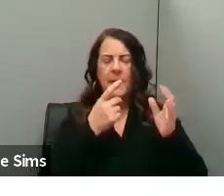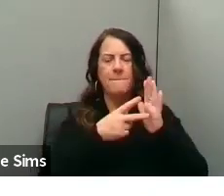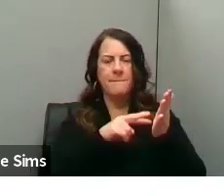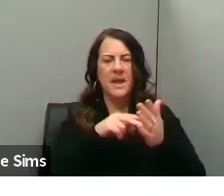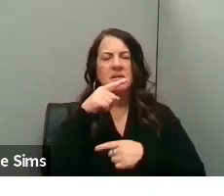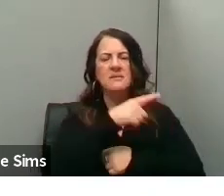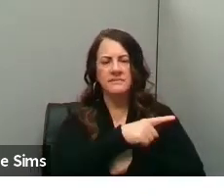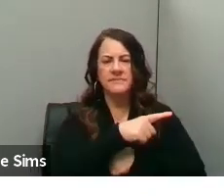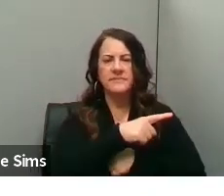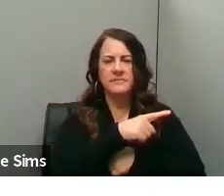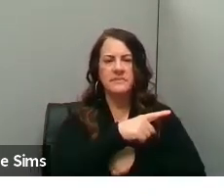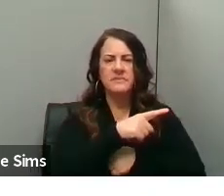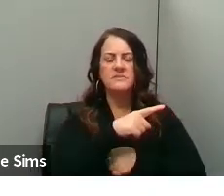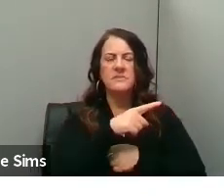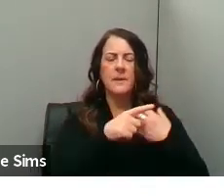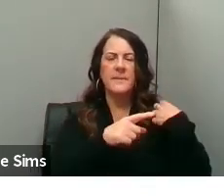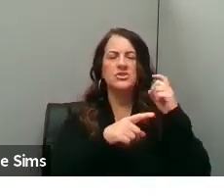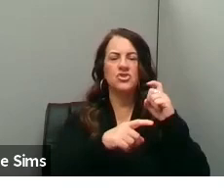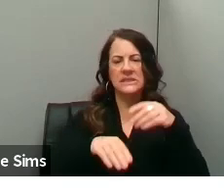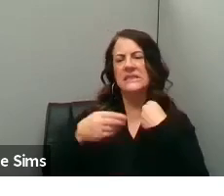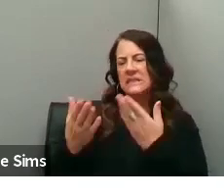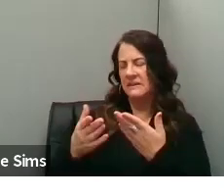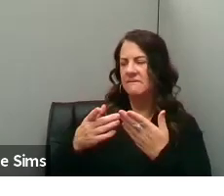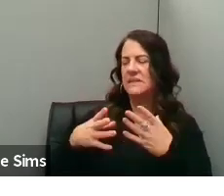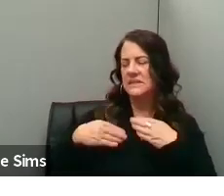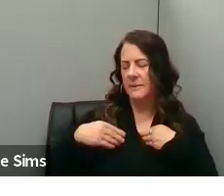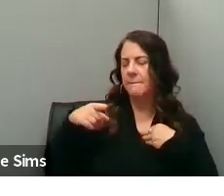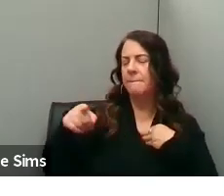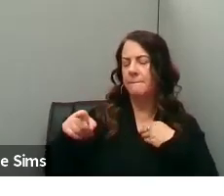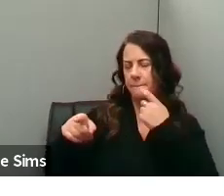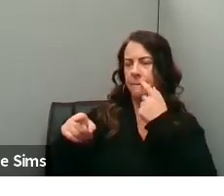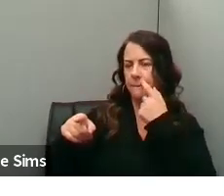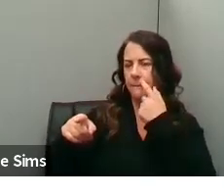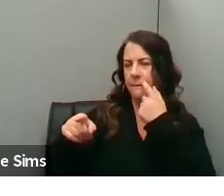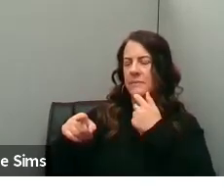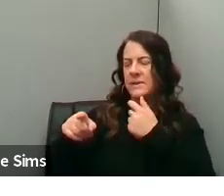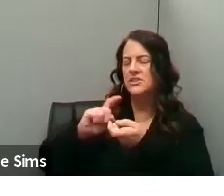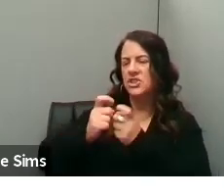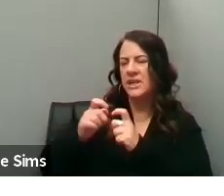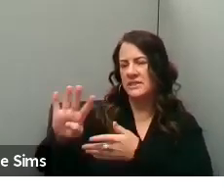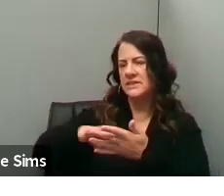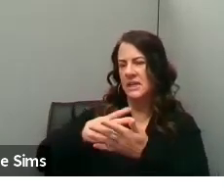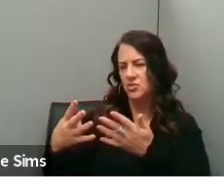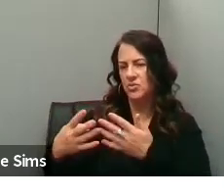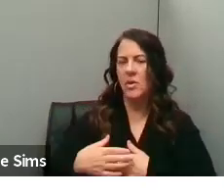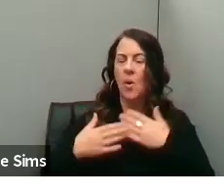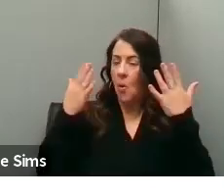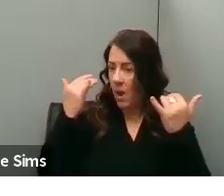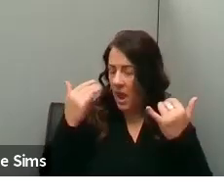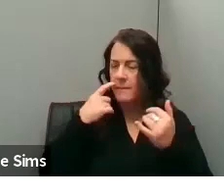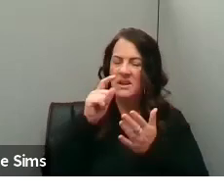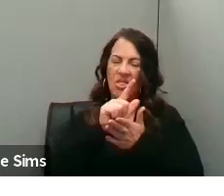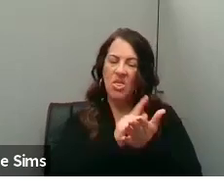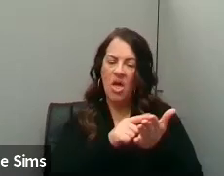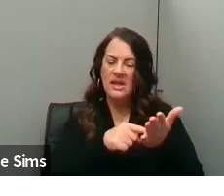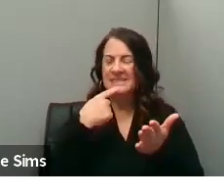the EEOC requires that the employee's preferred reasonable accommodation be given primary